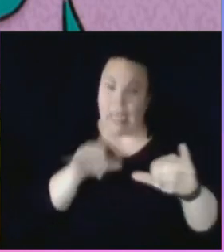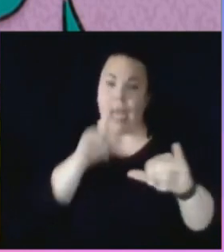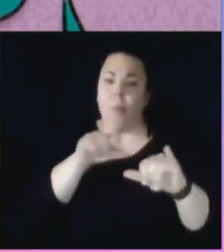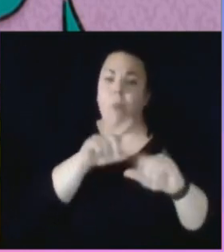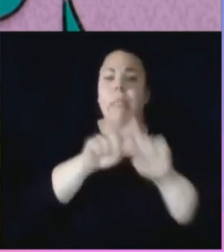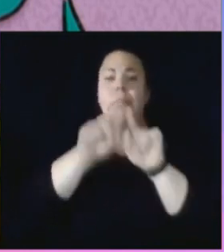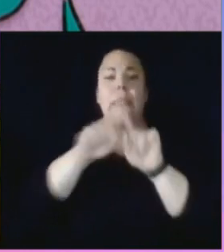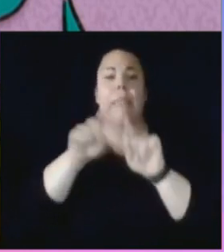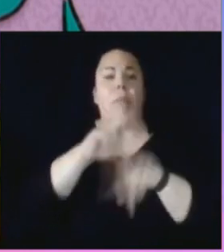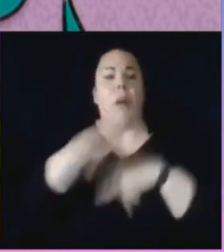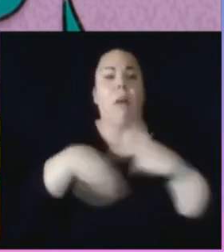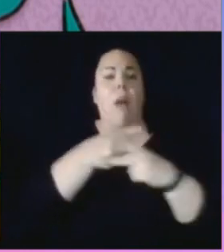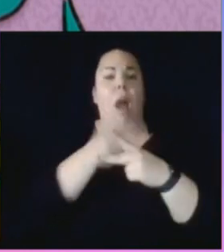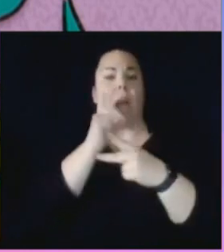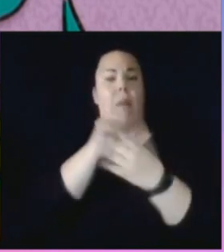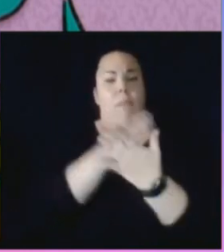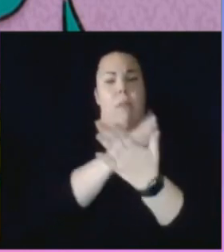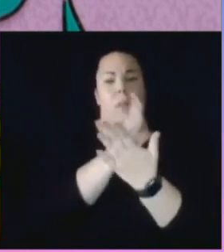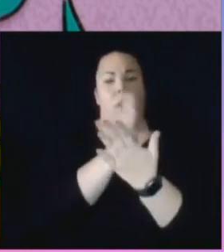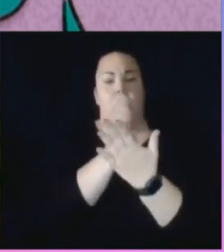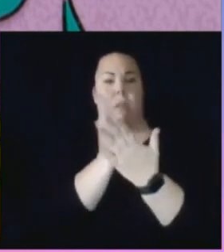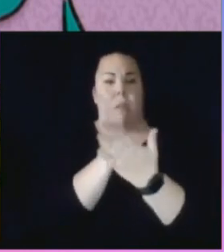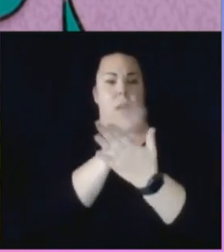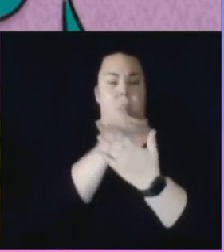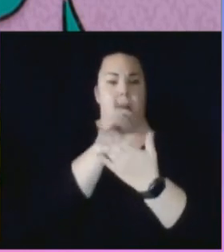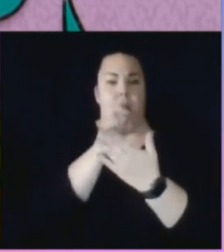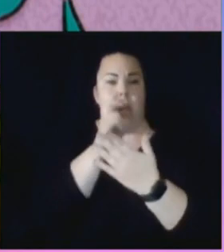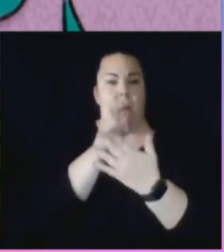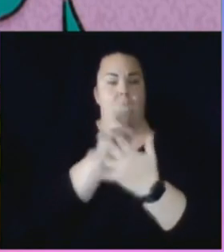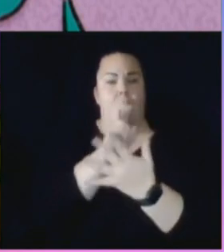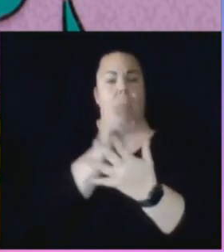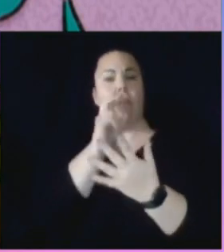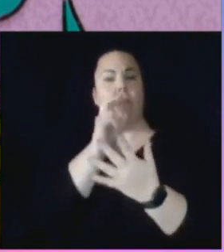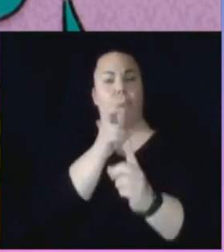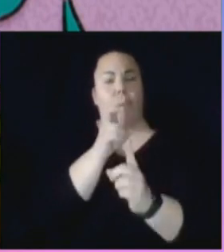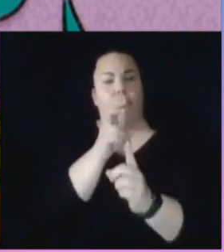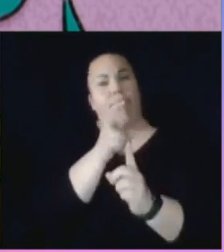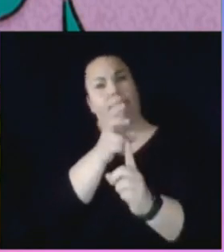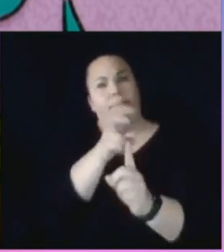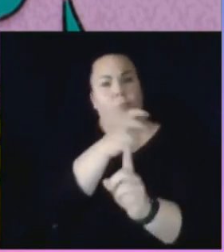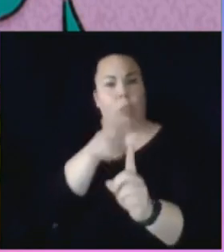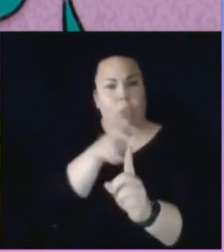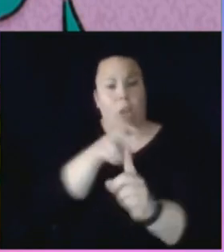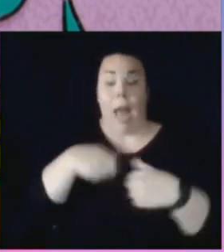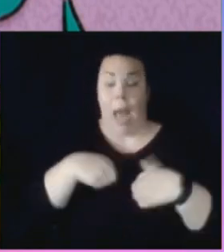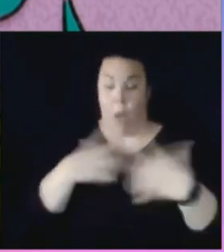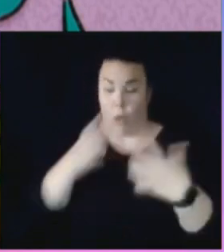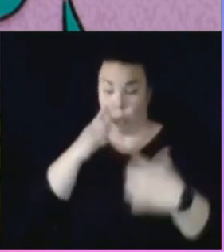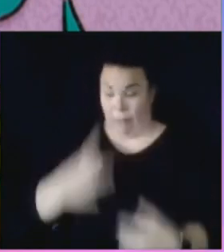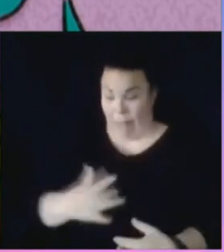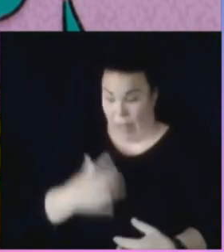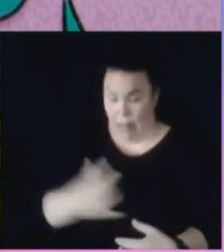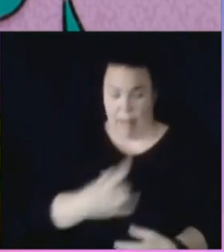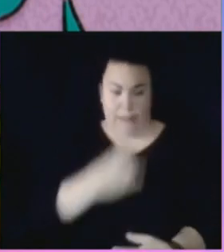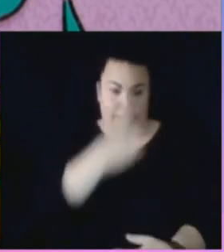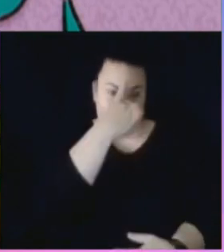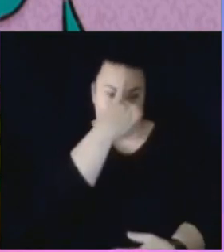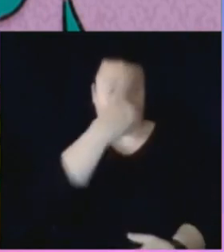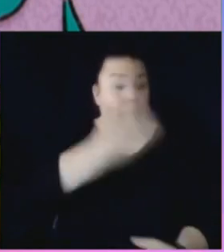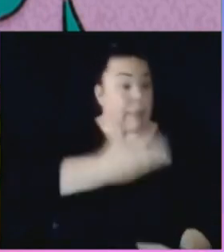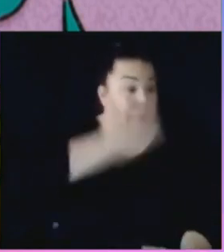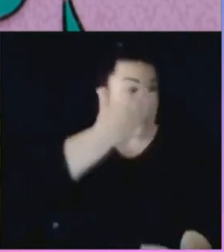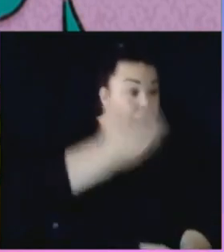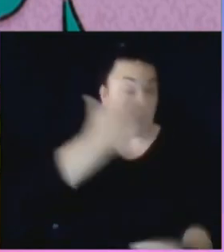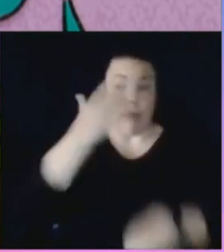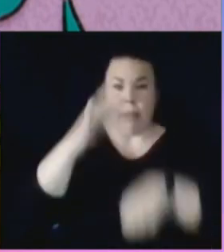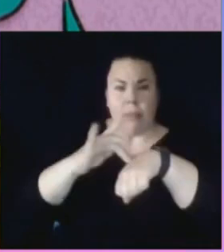And so what I'm trying to do is like look, but also feel, but also think, but also touch, but also smell, but also